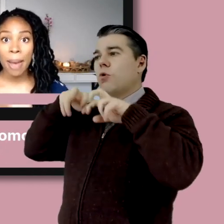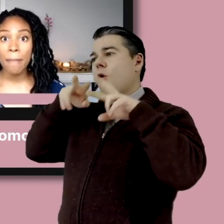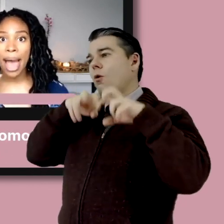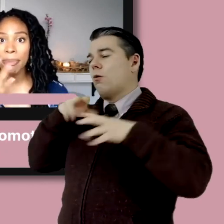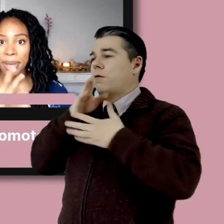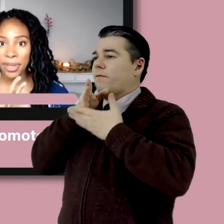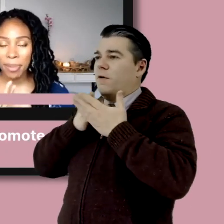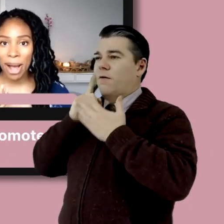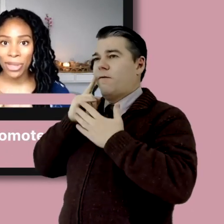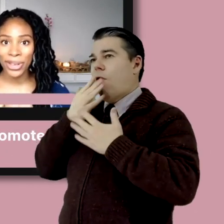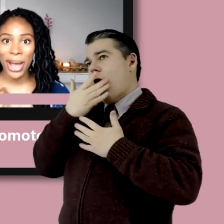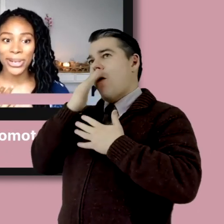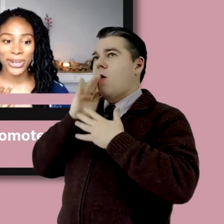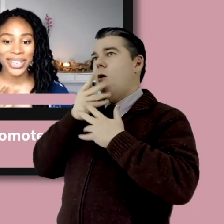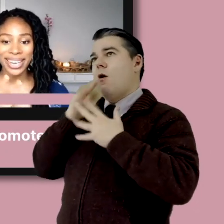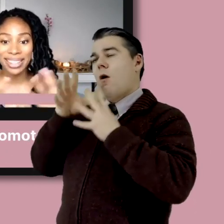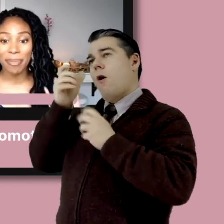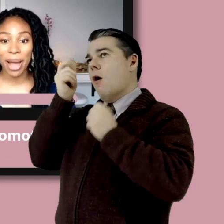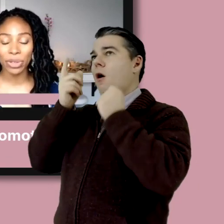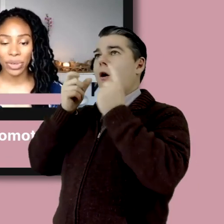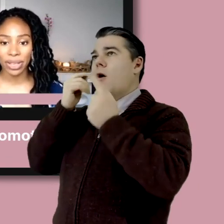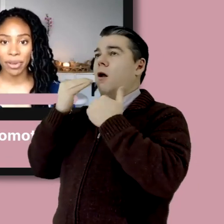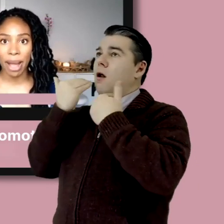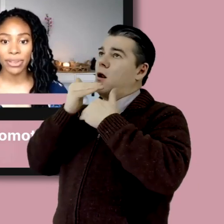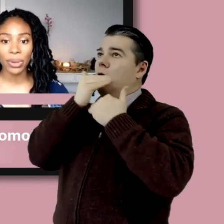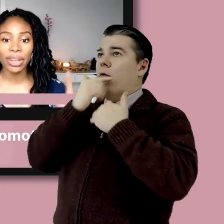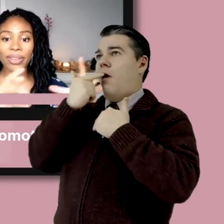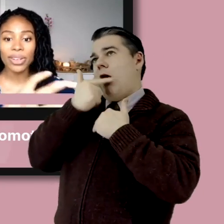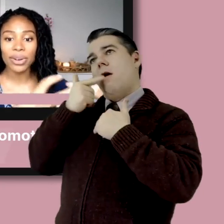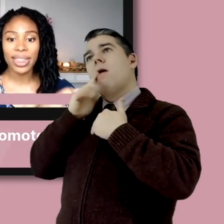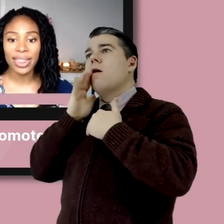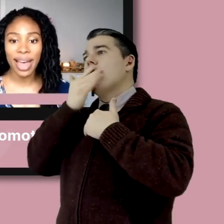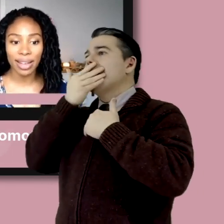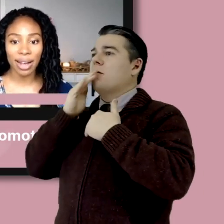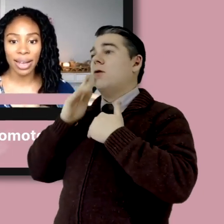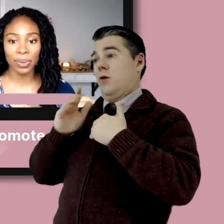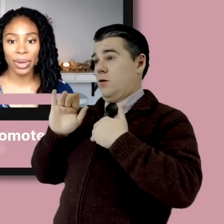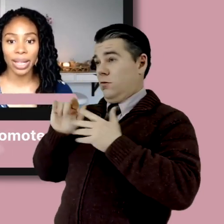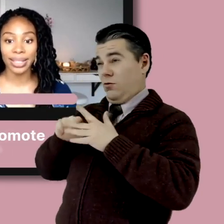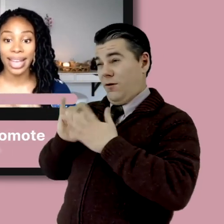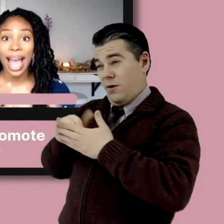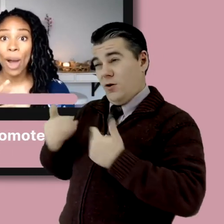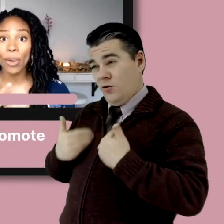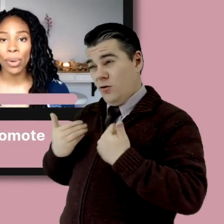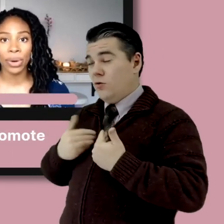and mapping their mouth and understanding the boundaries of their mouth. So even starting that young and